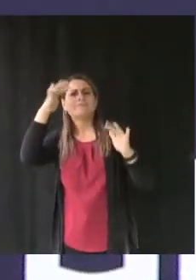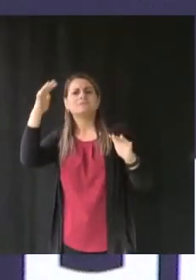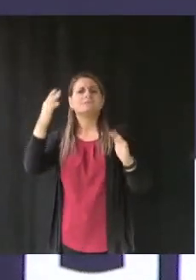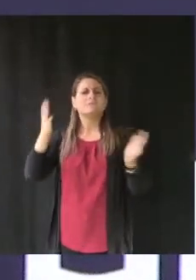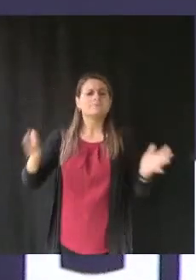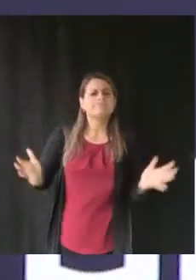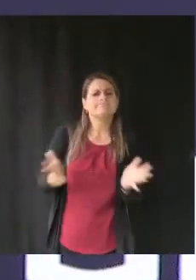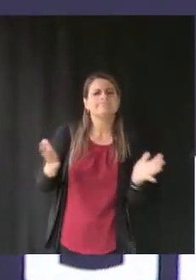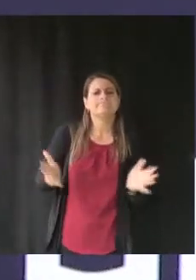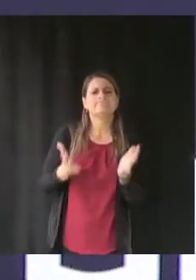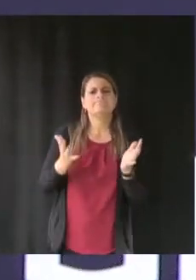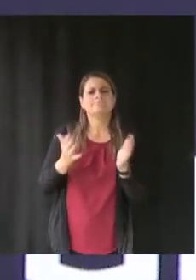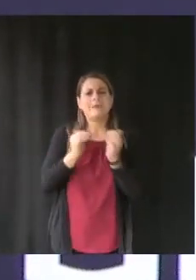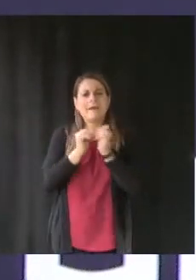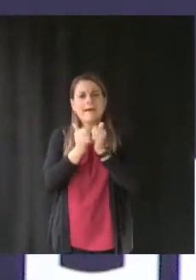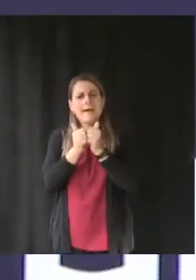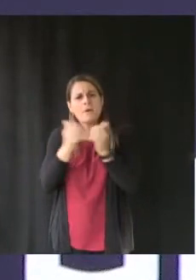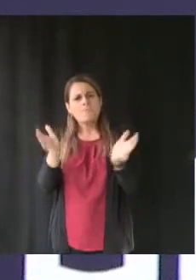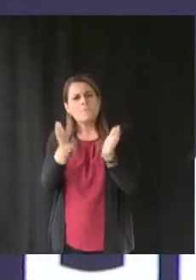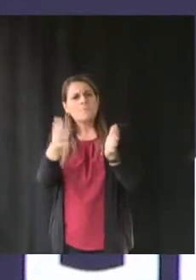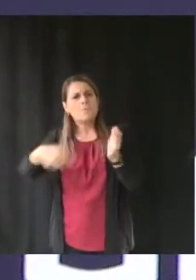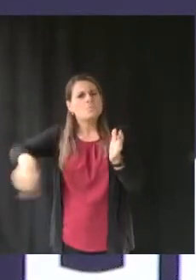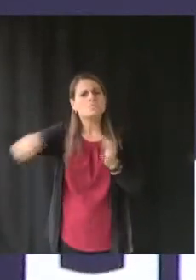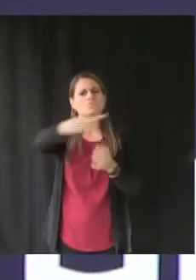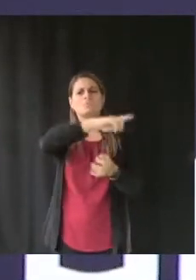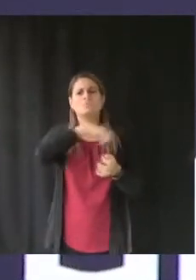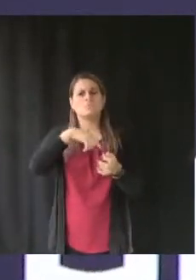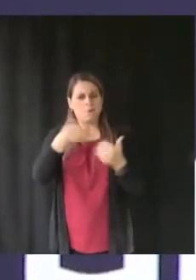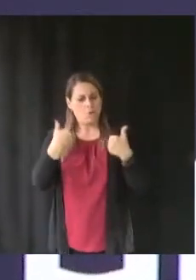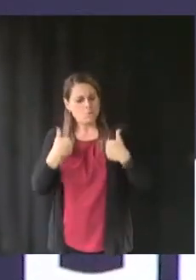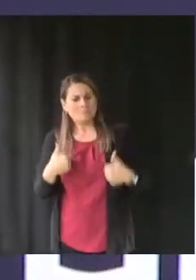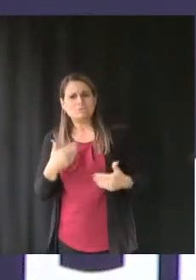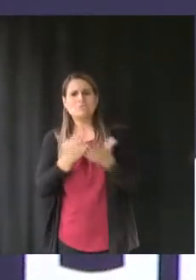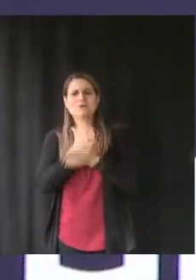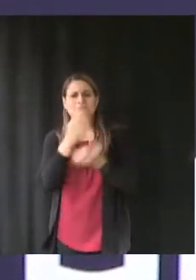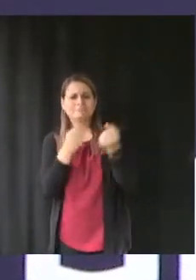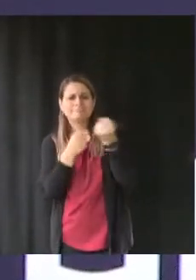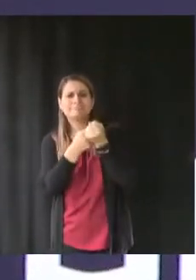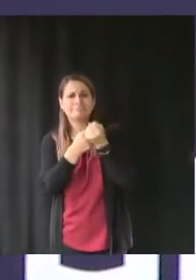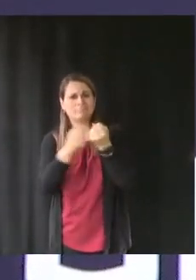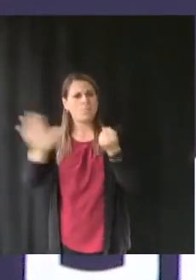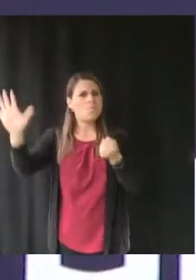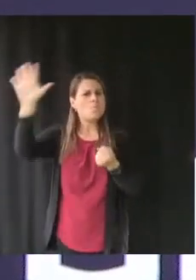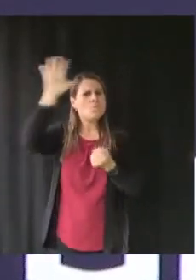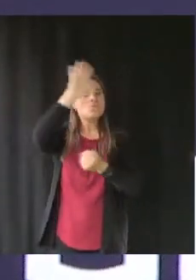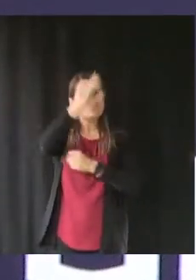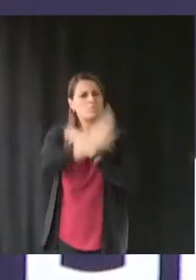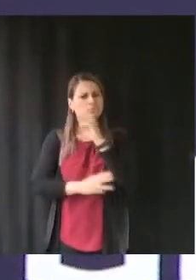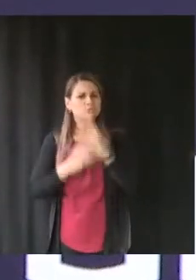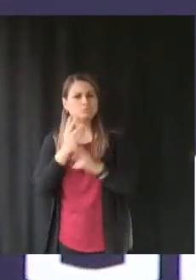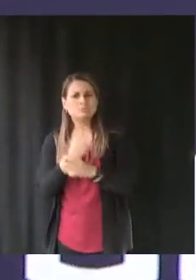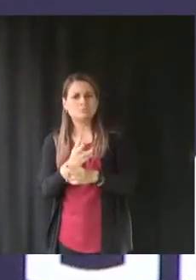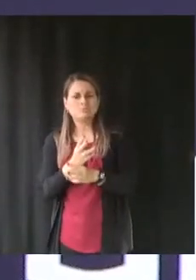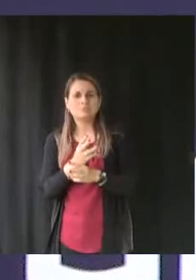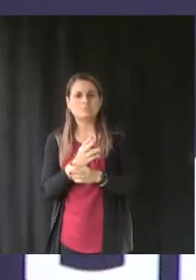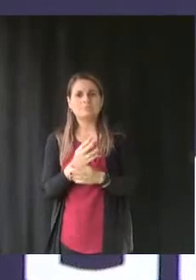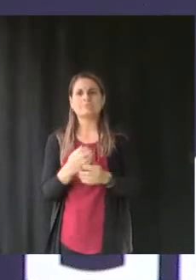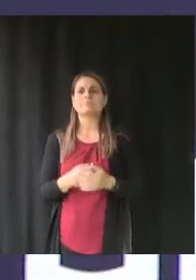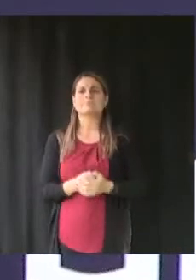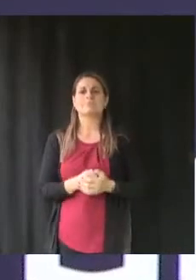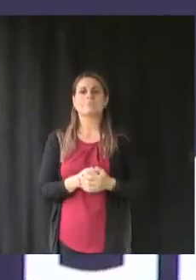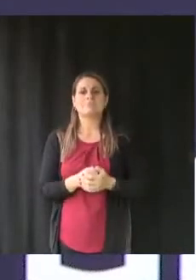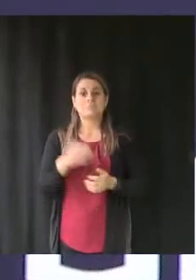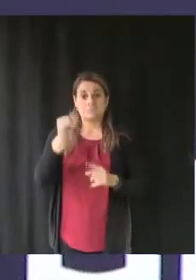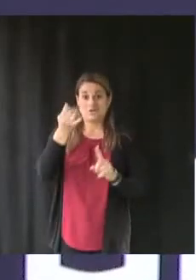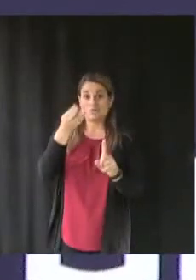champion the cause of human rights here and around the world. The Dodd Center, like UConn as a whole, has an